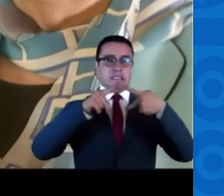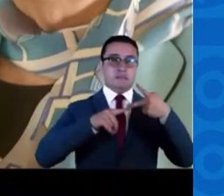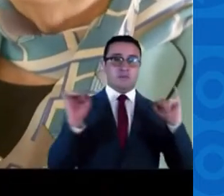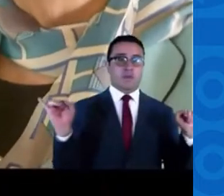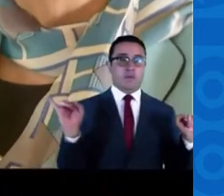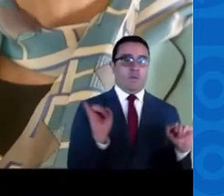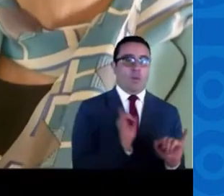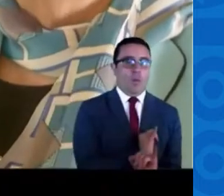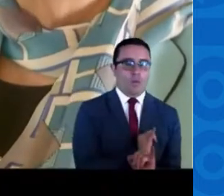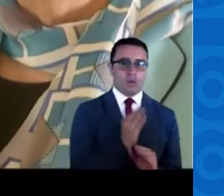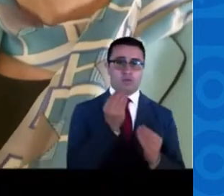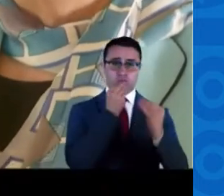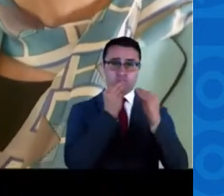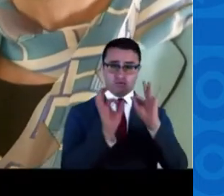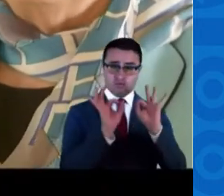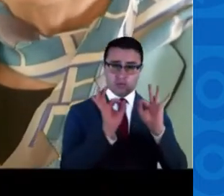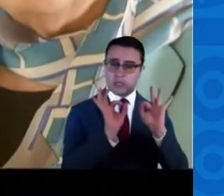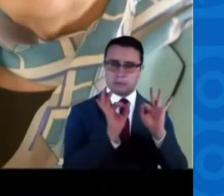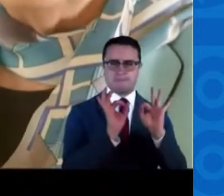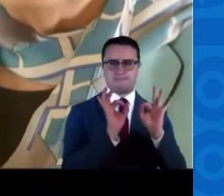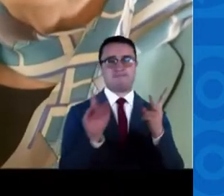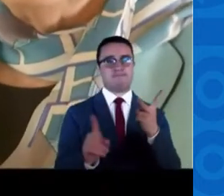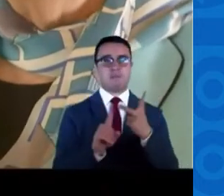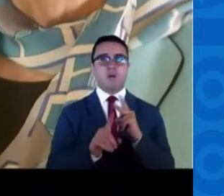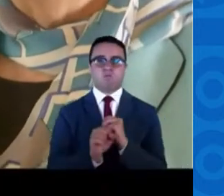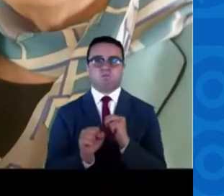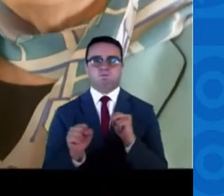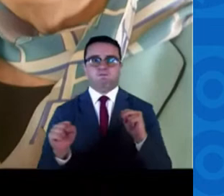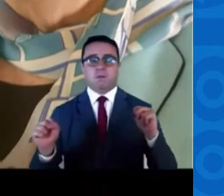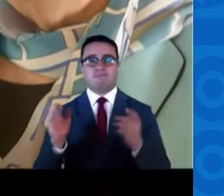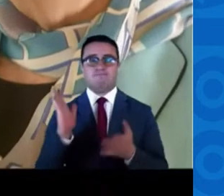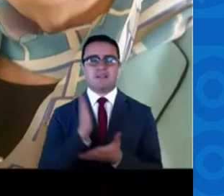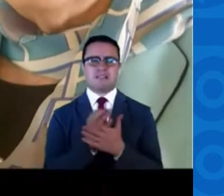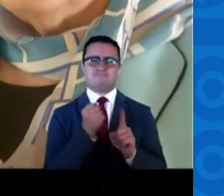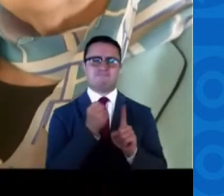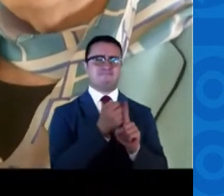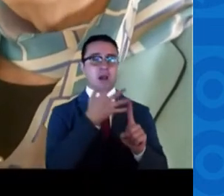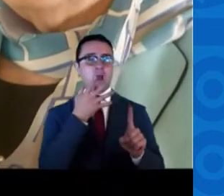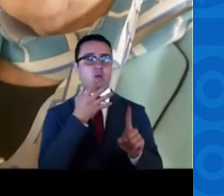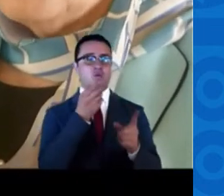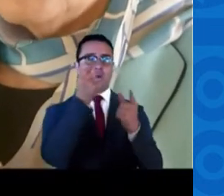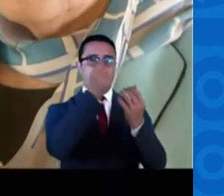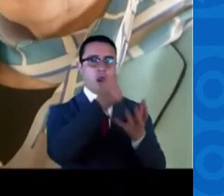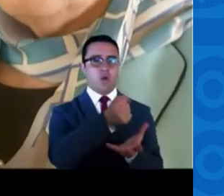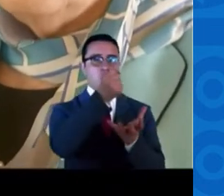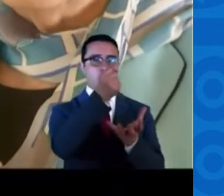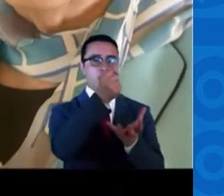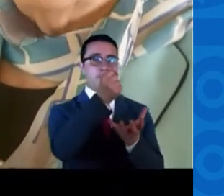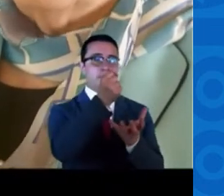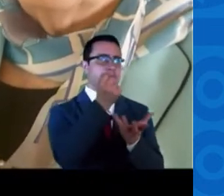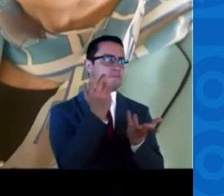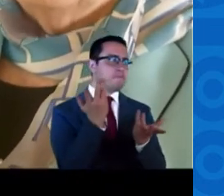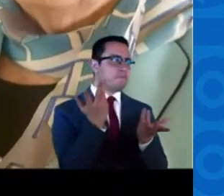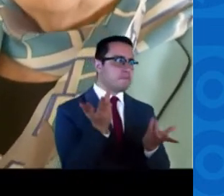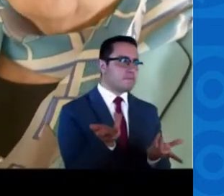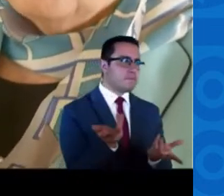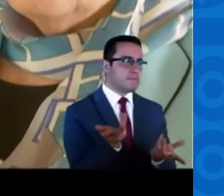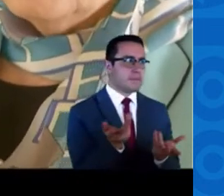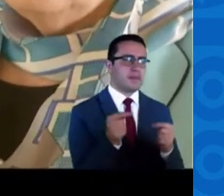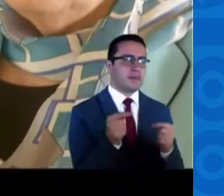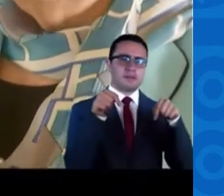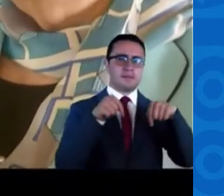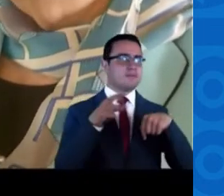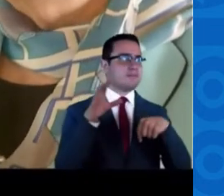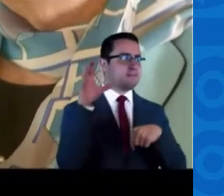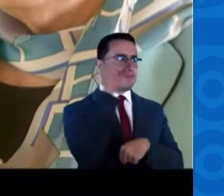obesity, and the cost that this entails for the economy. How does